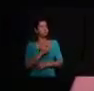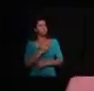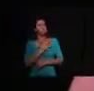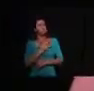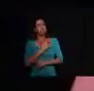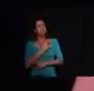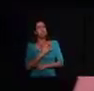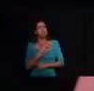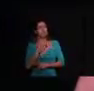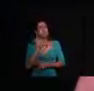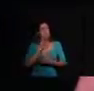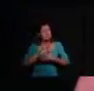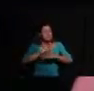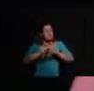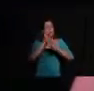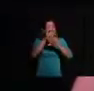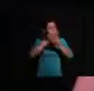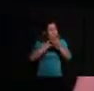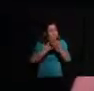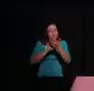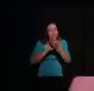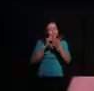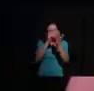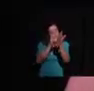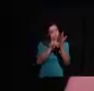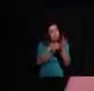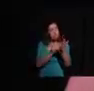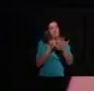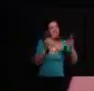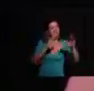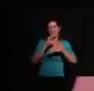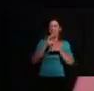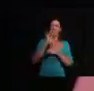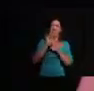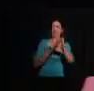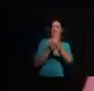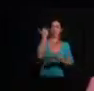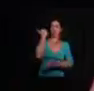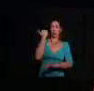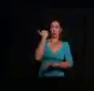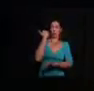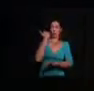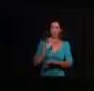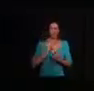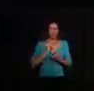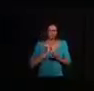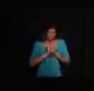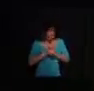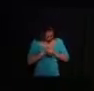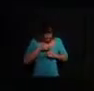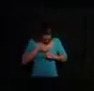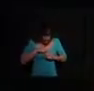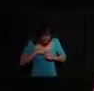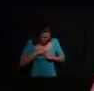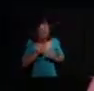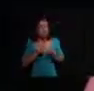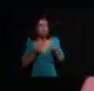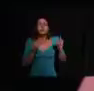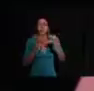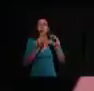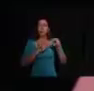in documenting his story about 8 years ago, and it's almost sort of changed me in a way and made me a lot more sensitive to